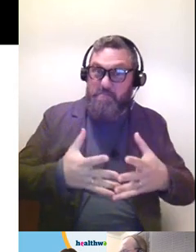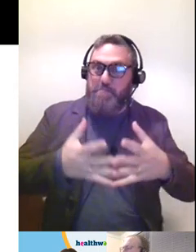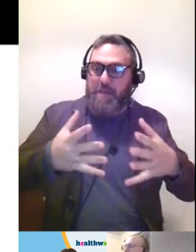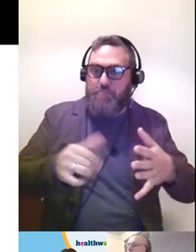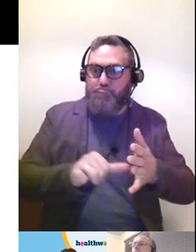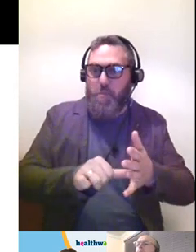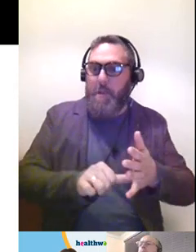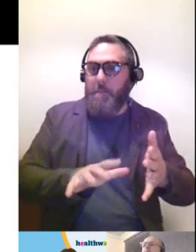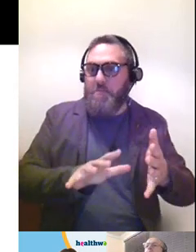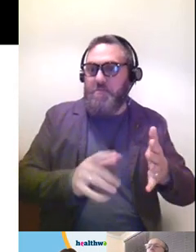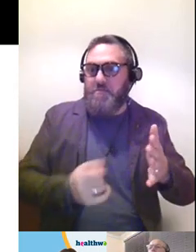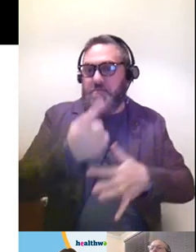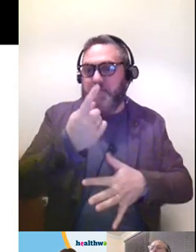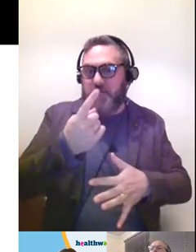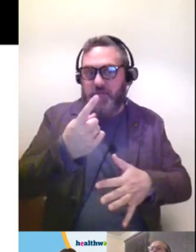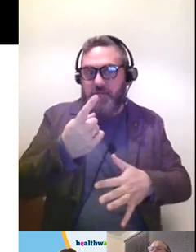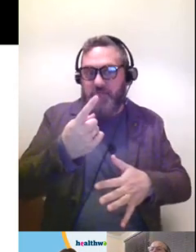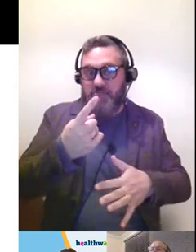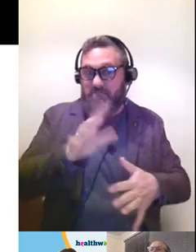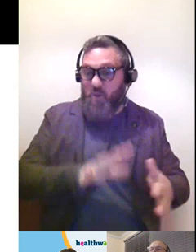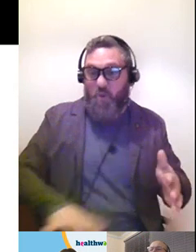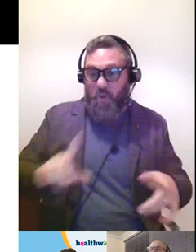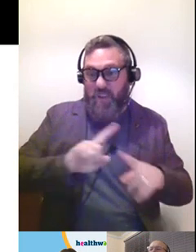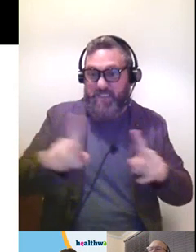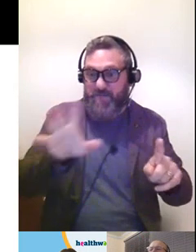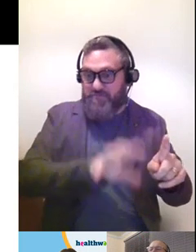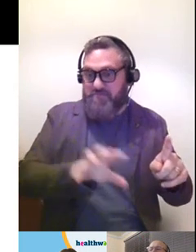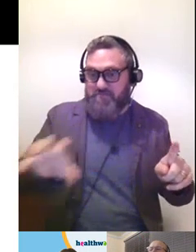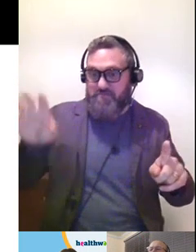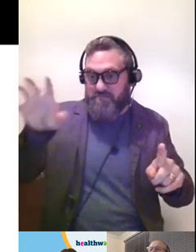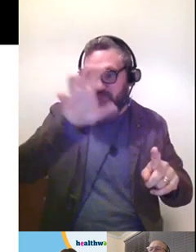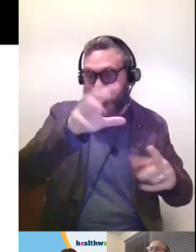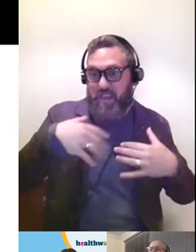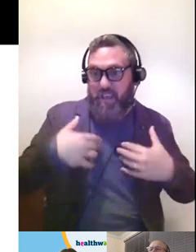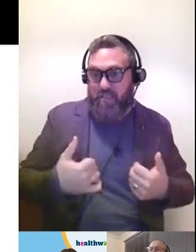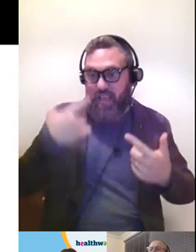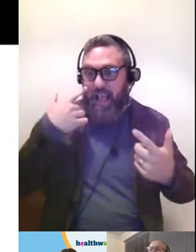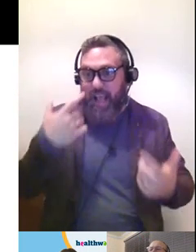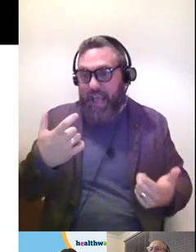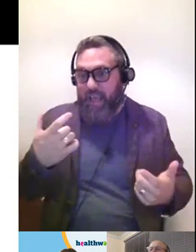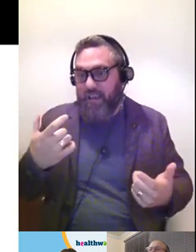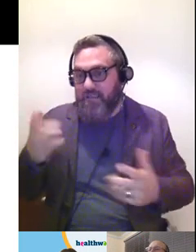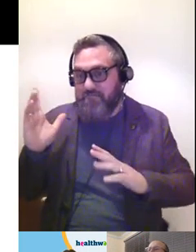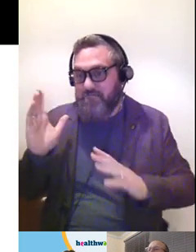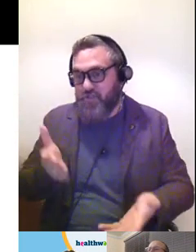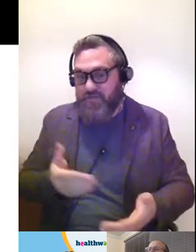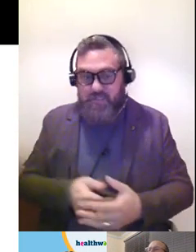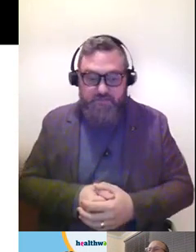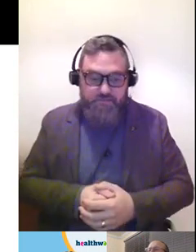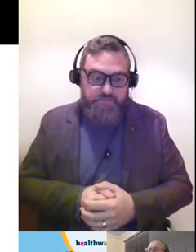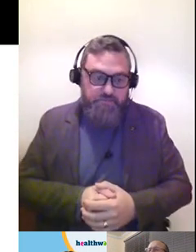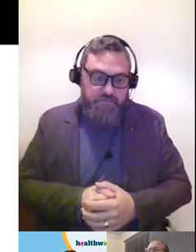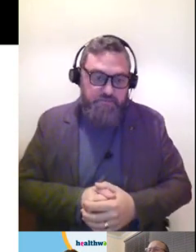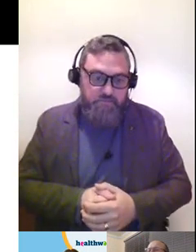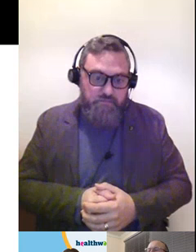exist across all of our different health and care systems across the country.